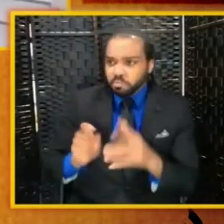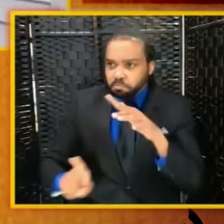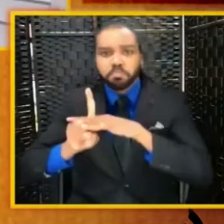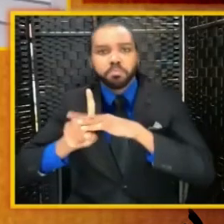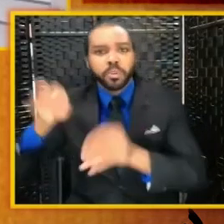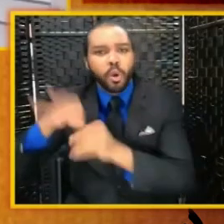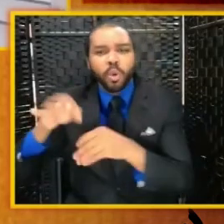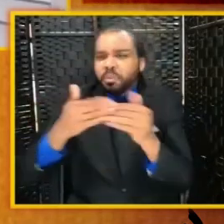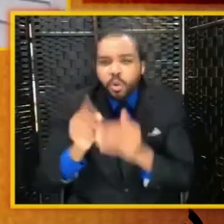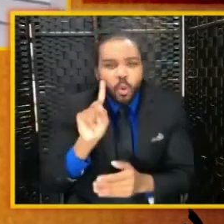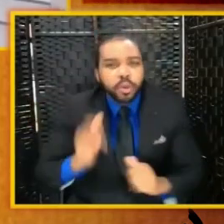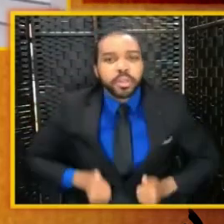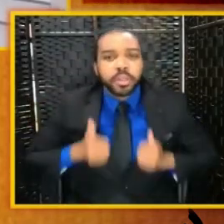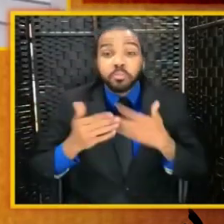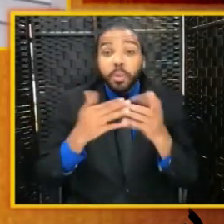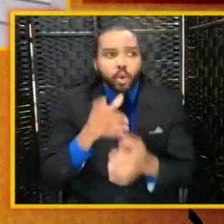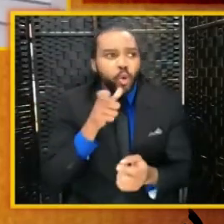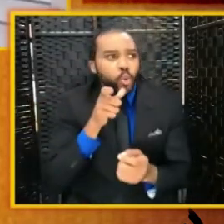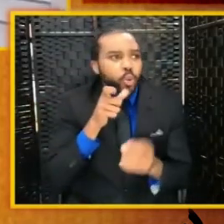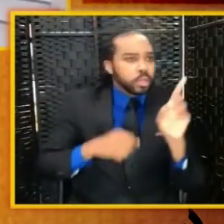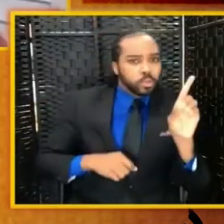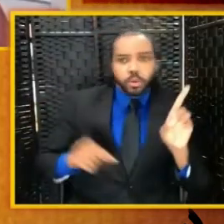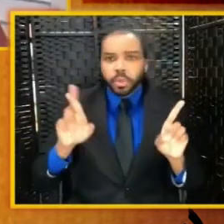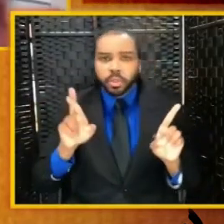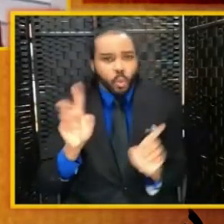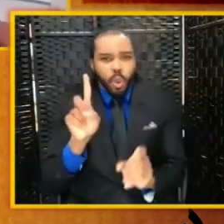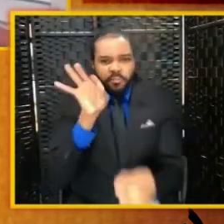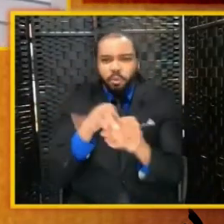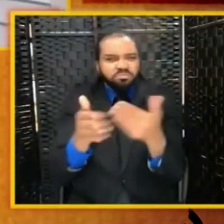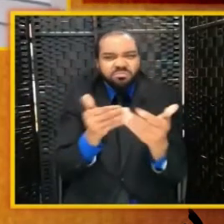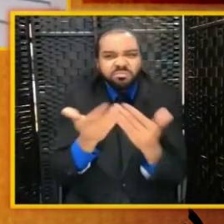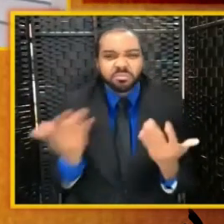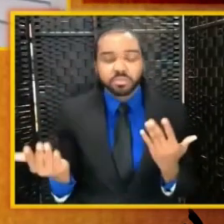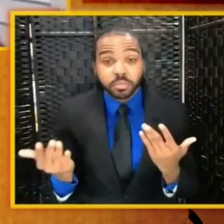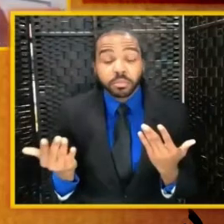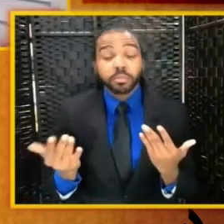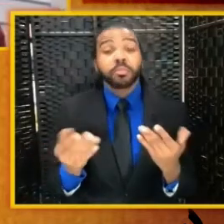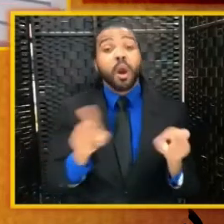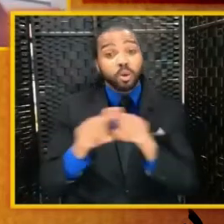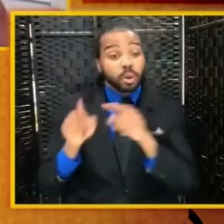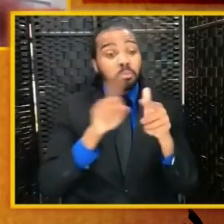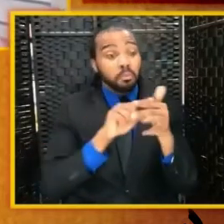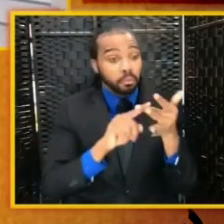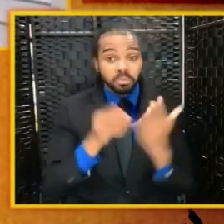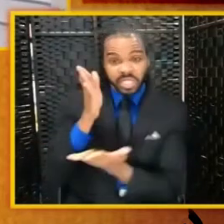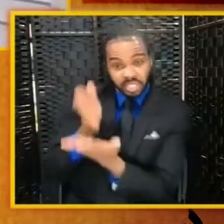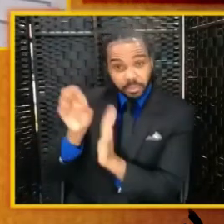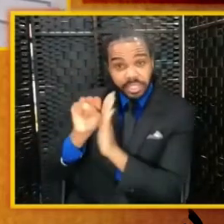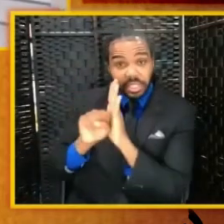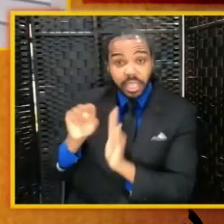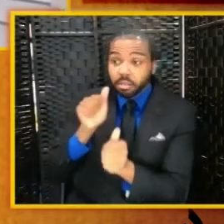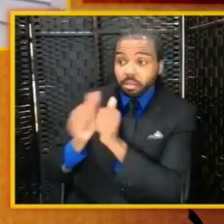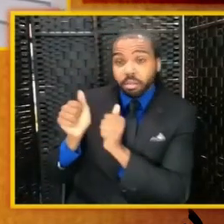live, no matter who you plan to vote for. But in addition to stopping these terrible state bills by passing the For the People